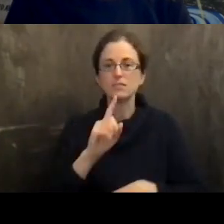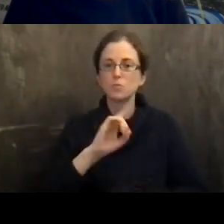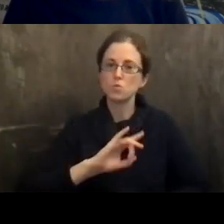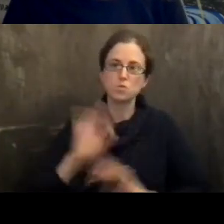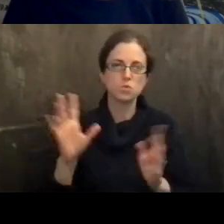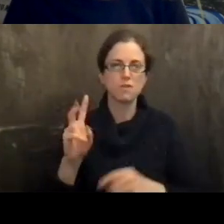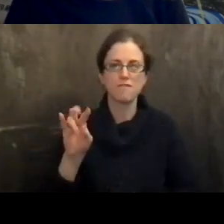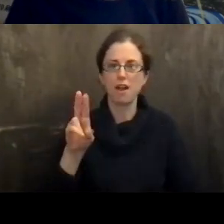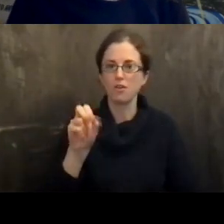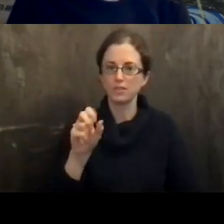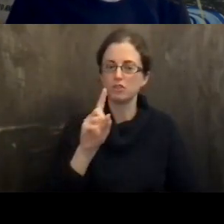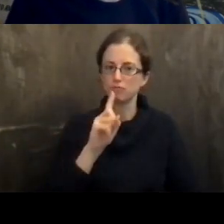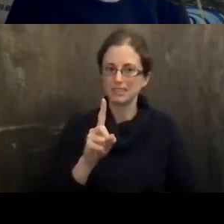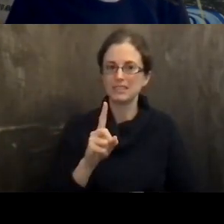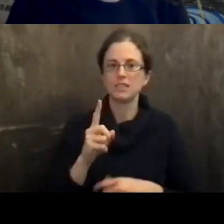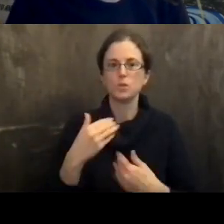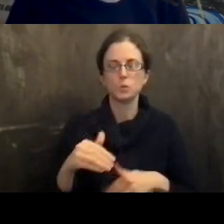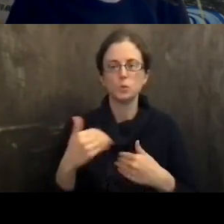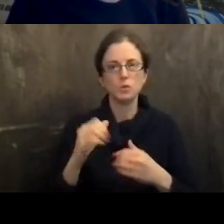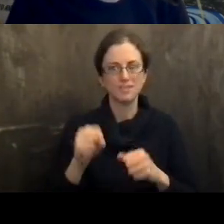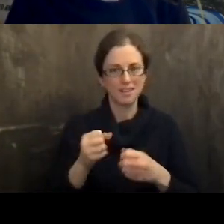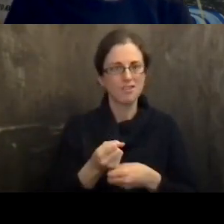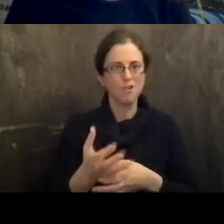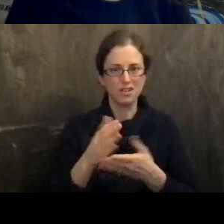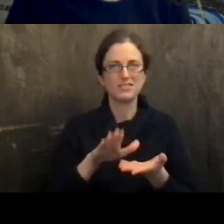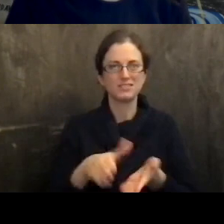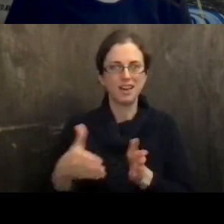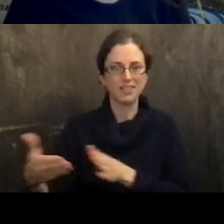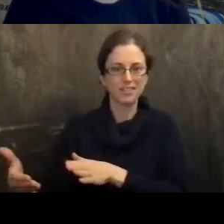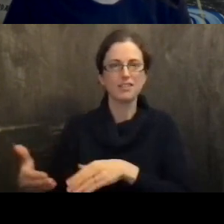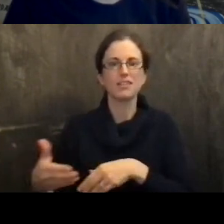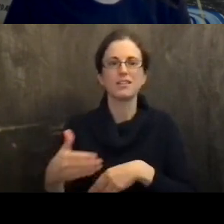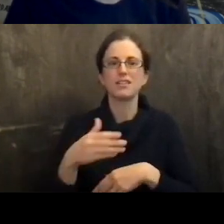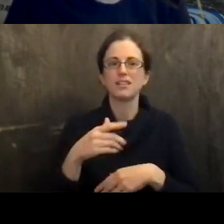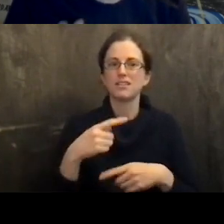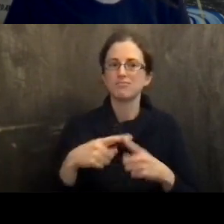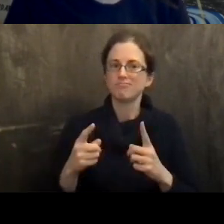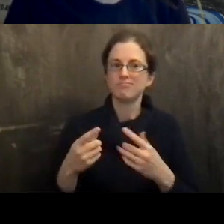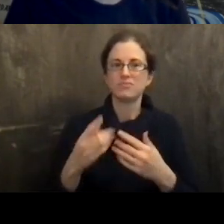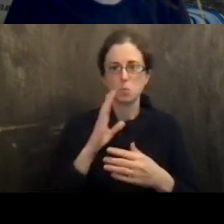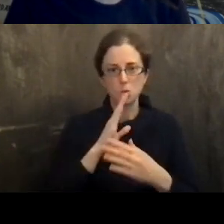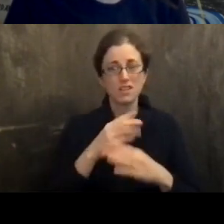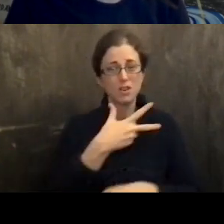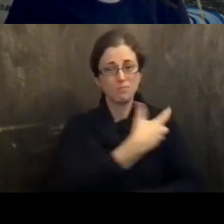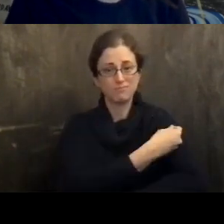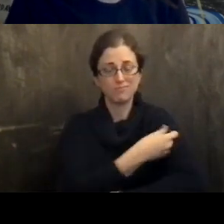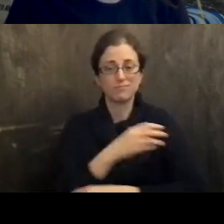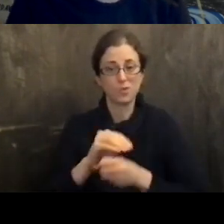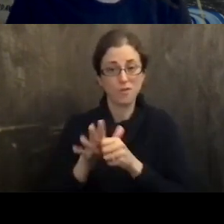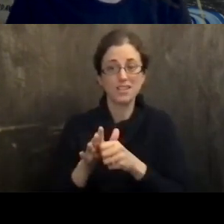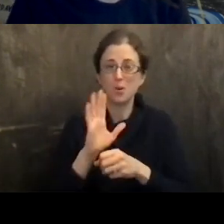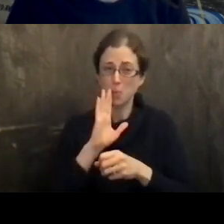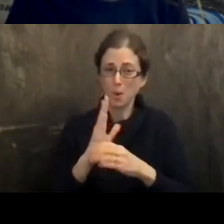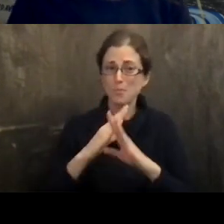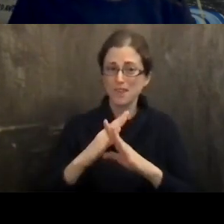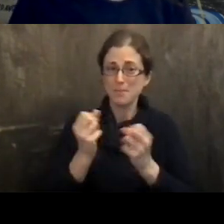It seems like good reasons to get vaccinated. But I heard that even if you get vaccinated, you can still get COVID. That's